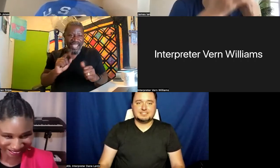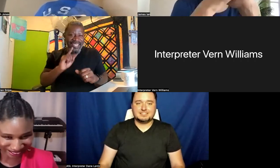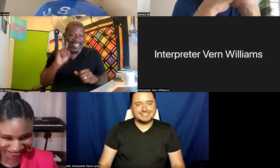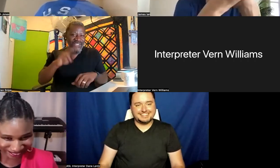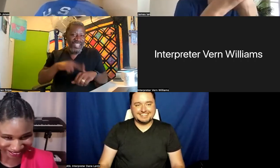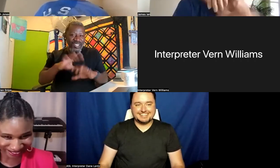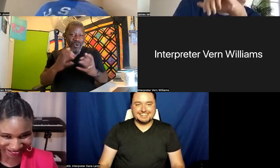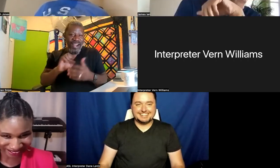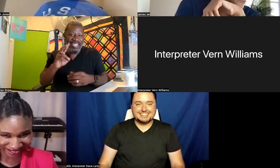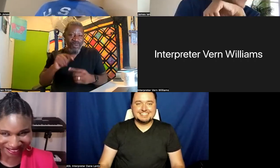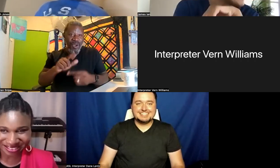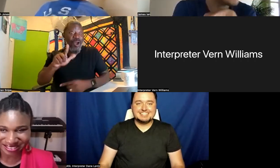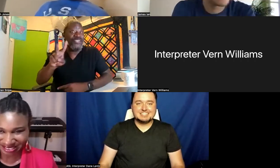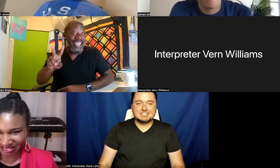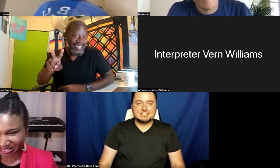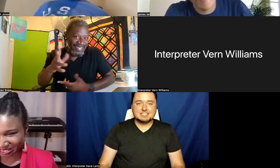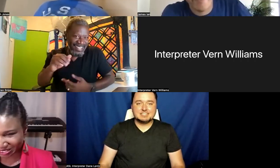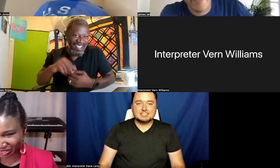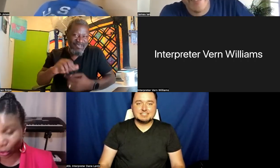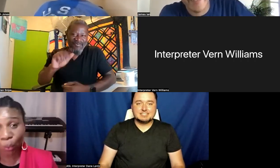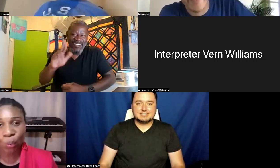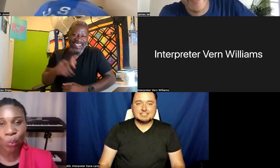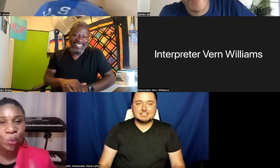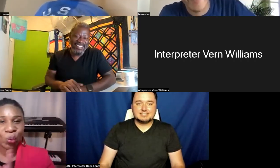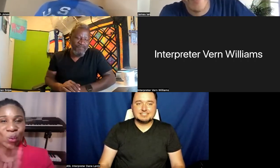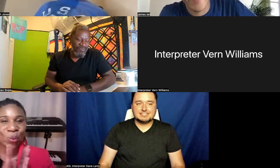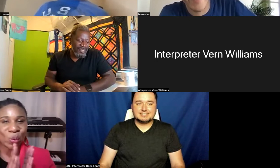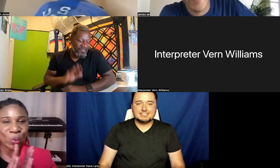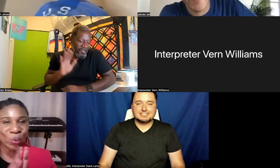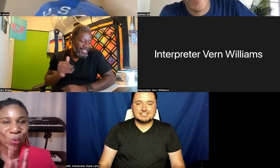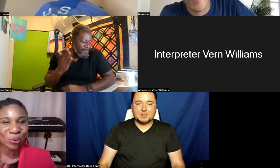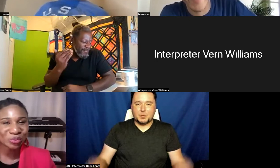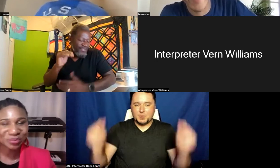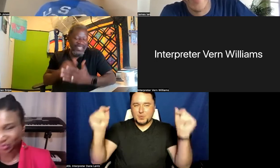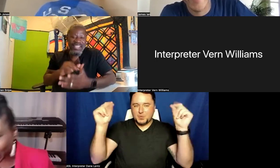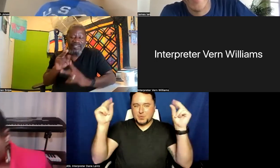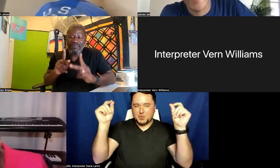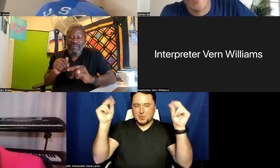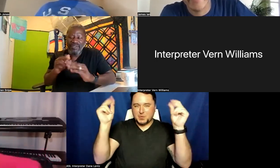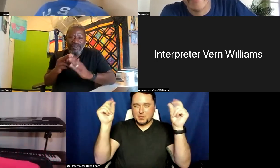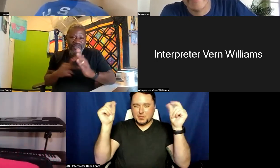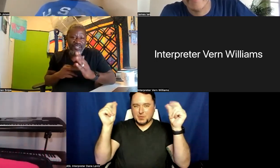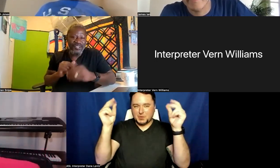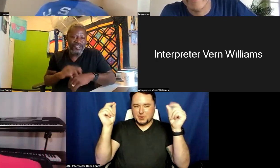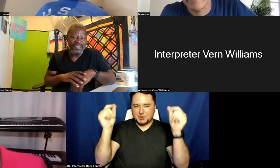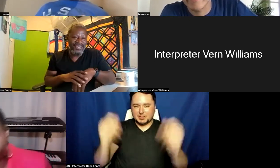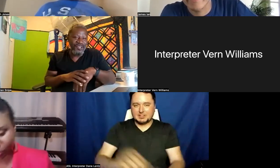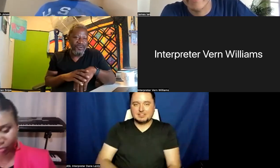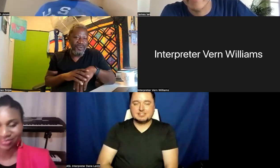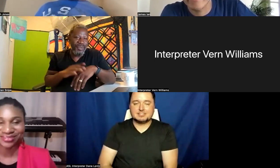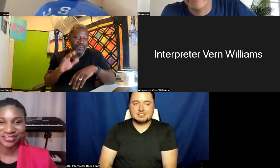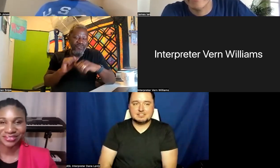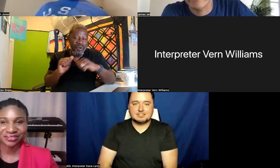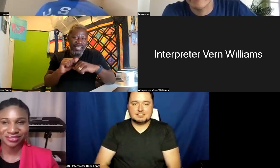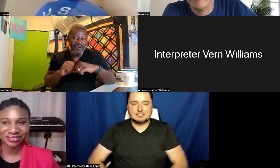show at the Deaf Nation World Expo in Las Vegas. This is coming up in August. So it's got about 15,000 people already registered, and so